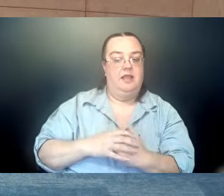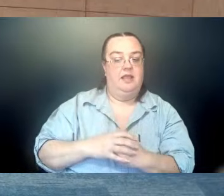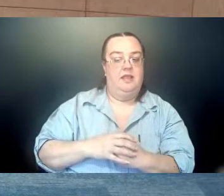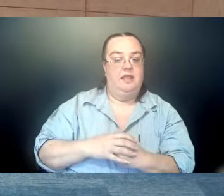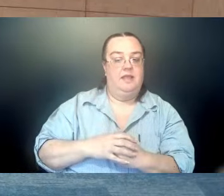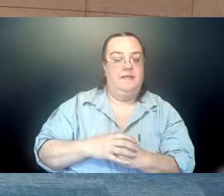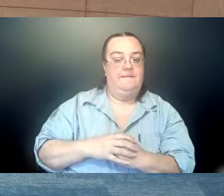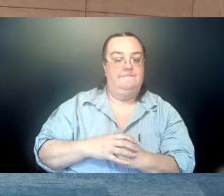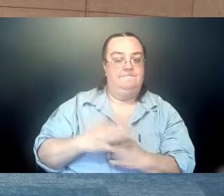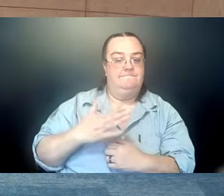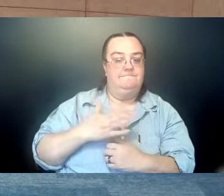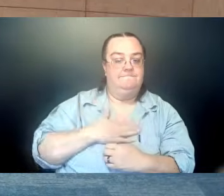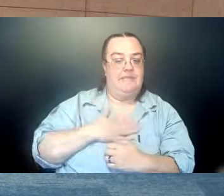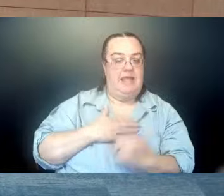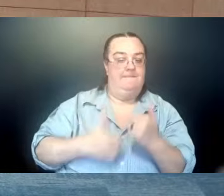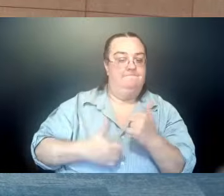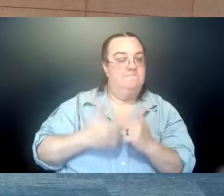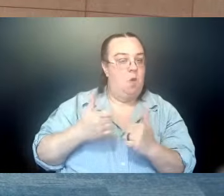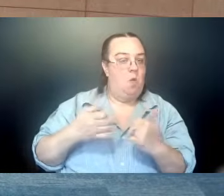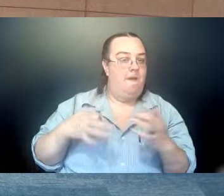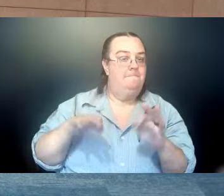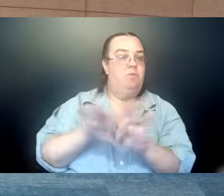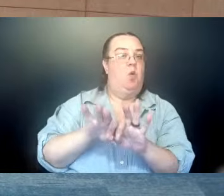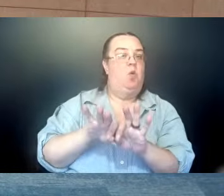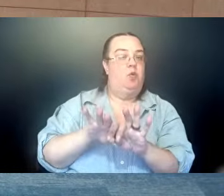my most important job is,